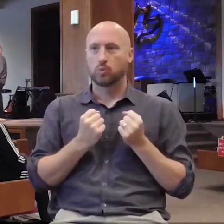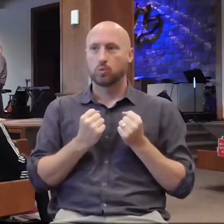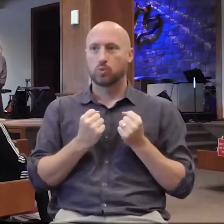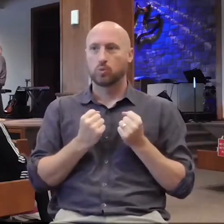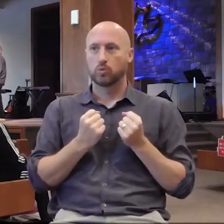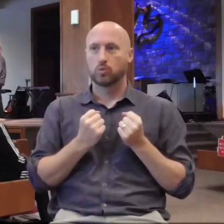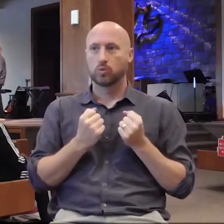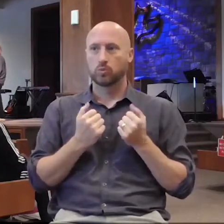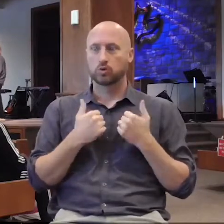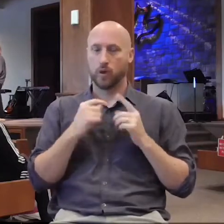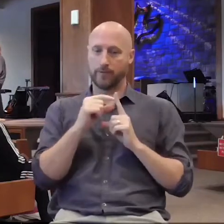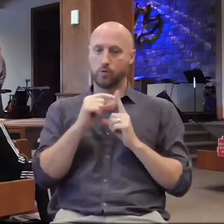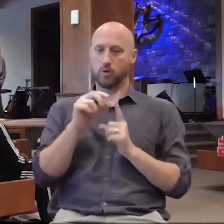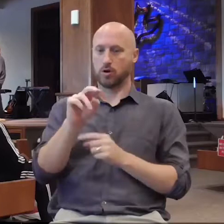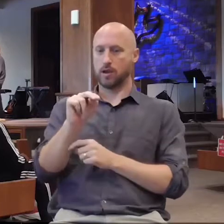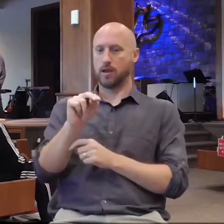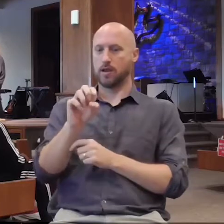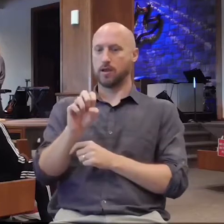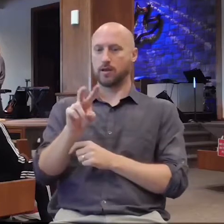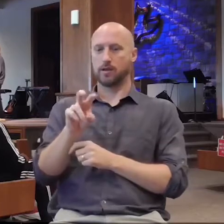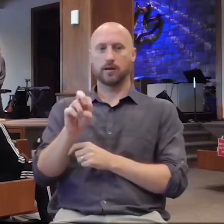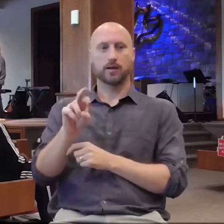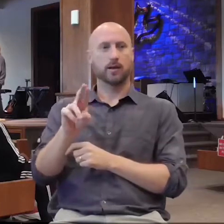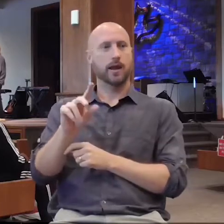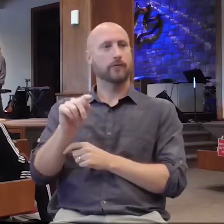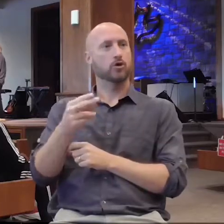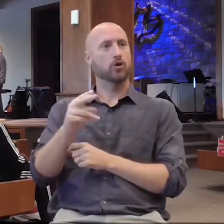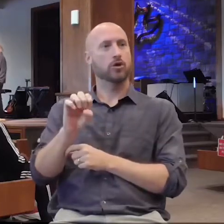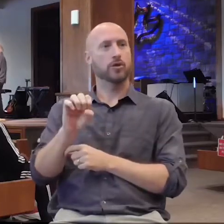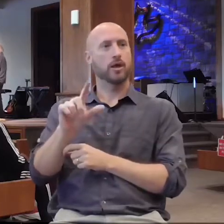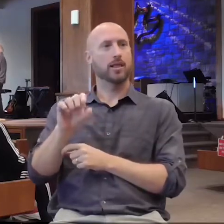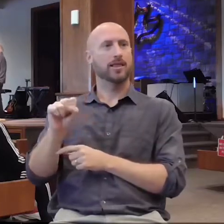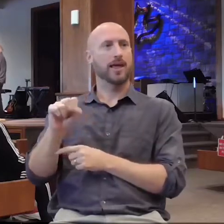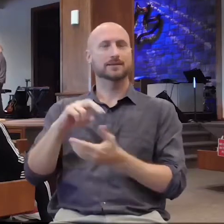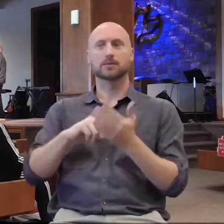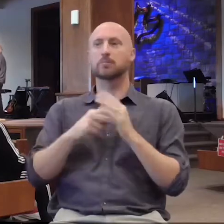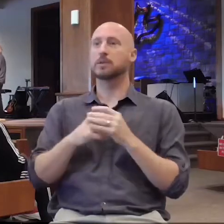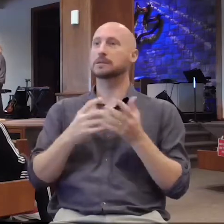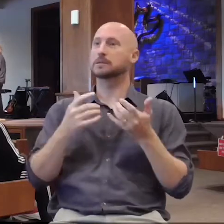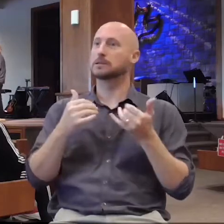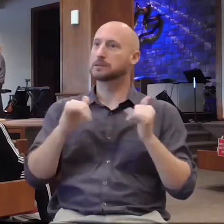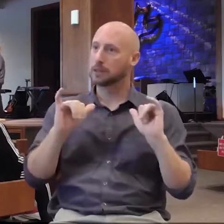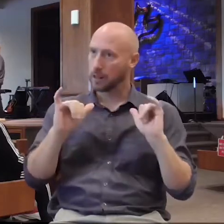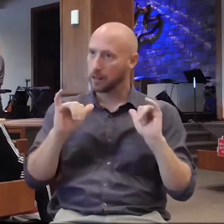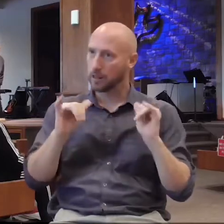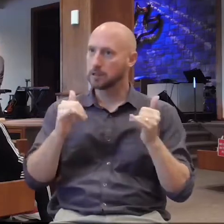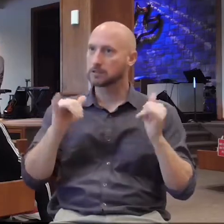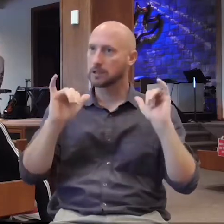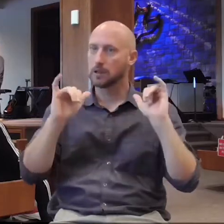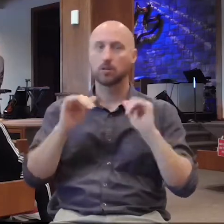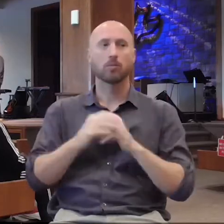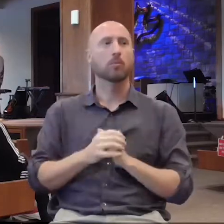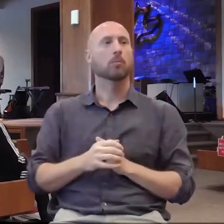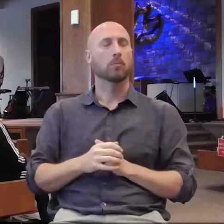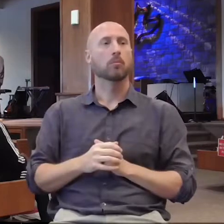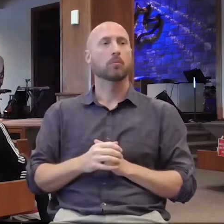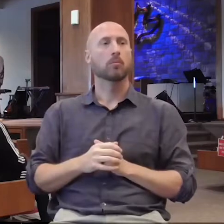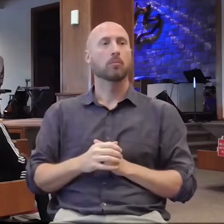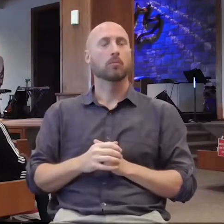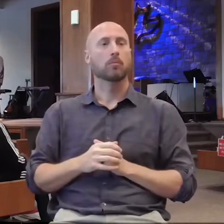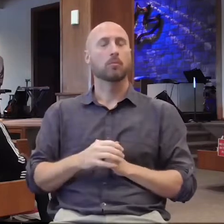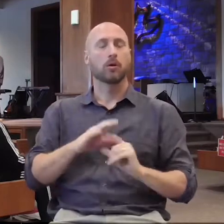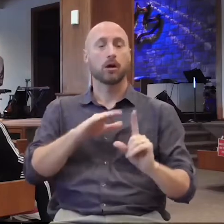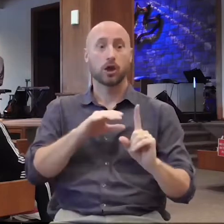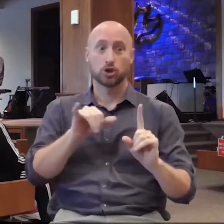Nevertheless. He says, there's this one thing. You know, I'd be happy if he said to me, Joe, in your life, there's this